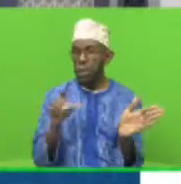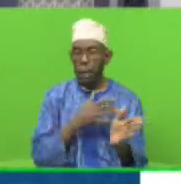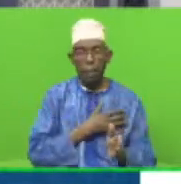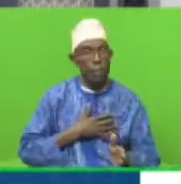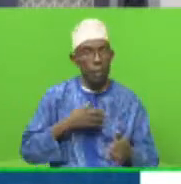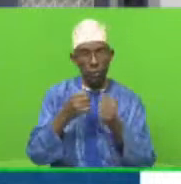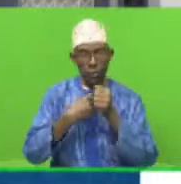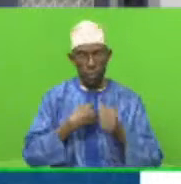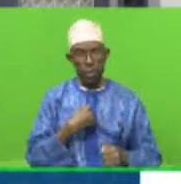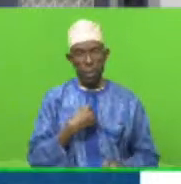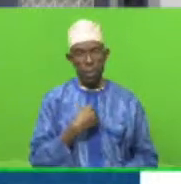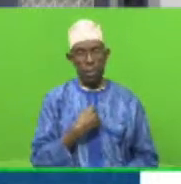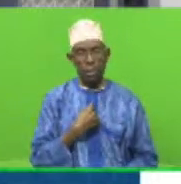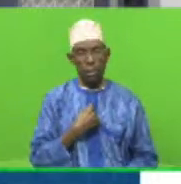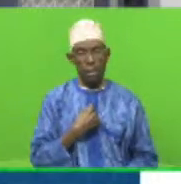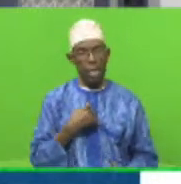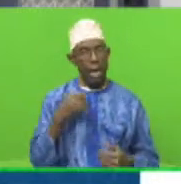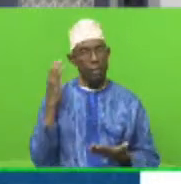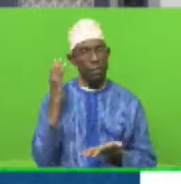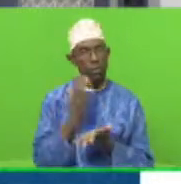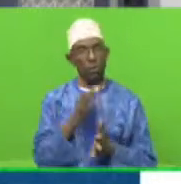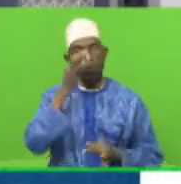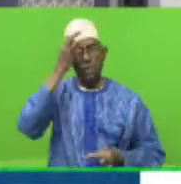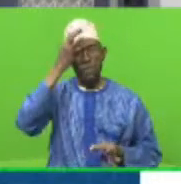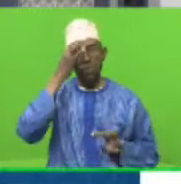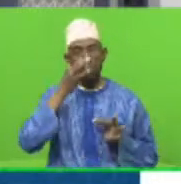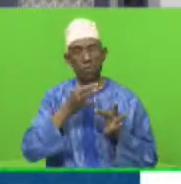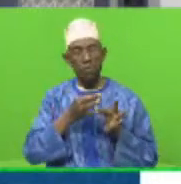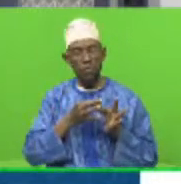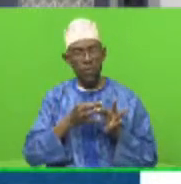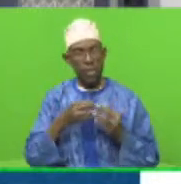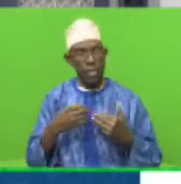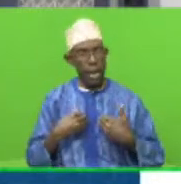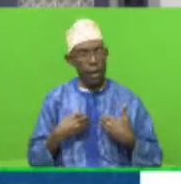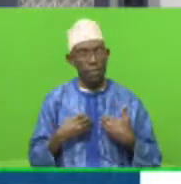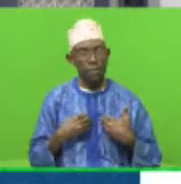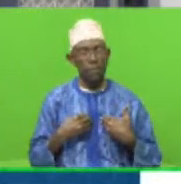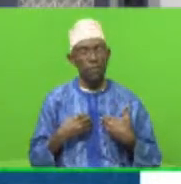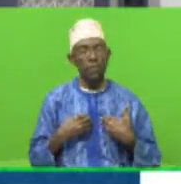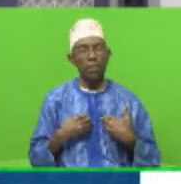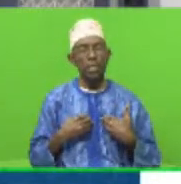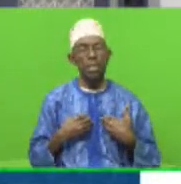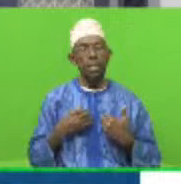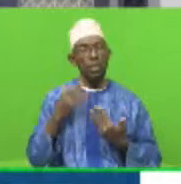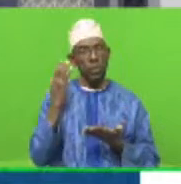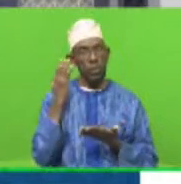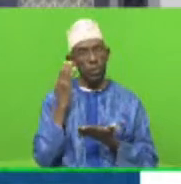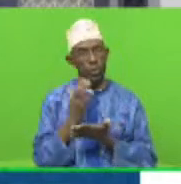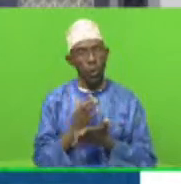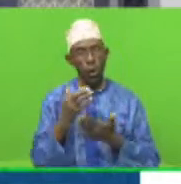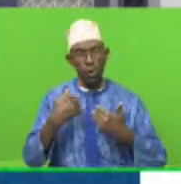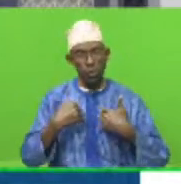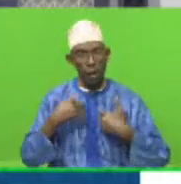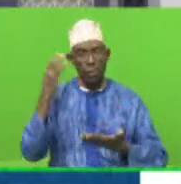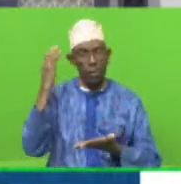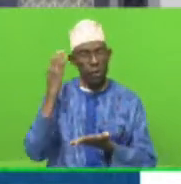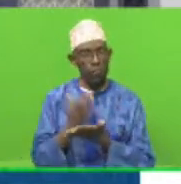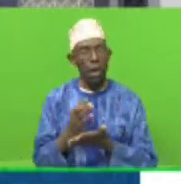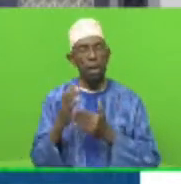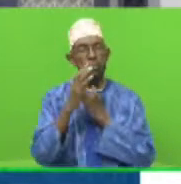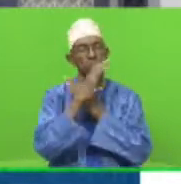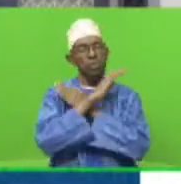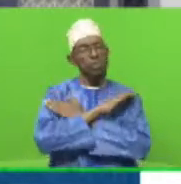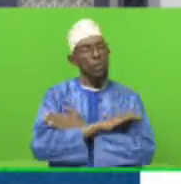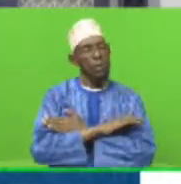me. But rather, you have that itmi'inan. You are certain. You are comfortable.